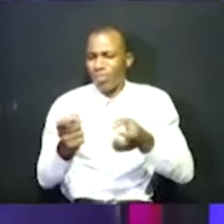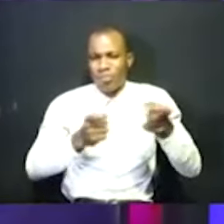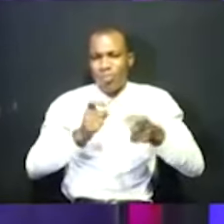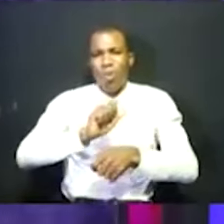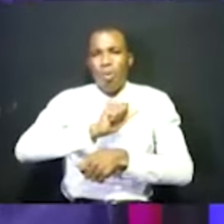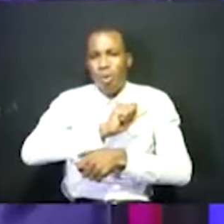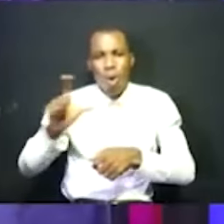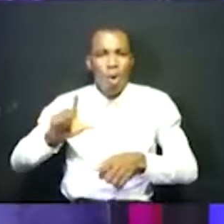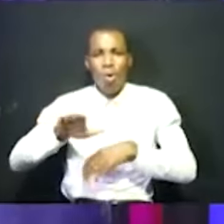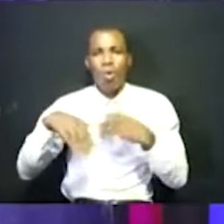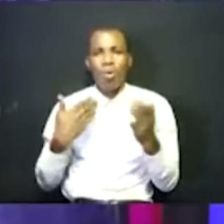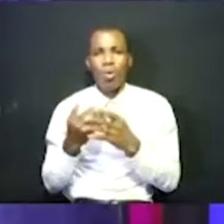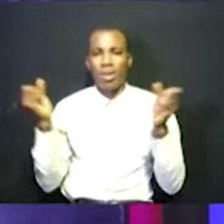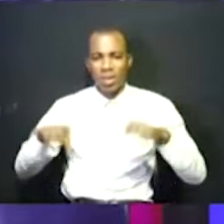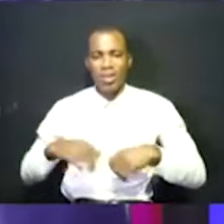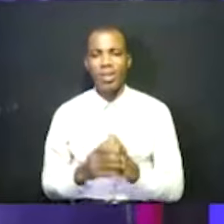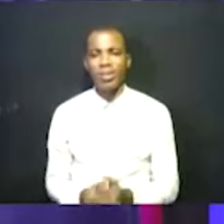Let